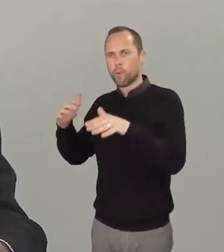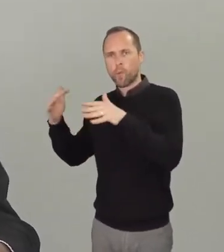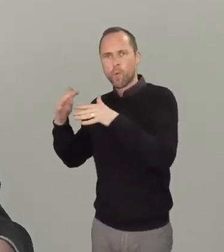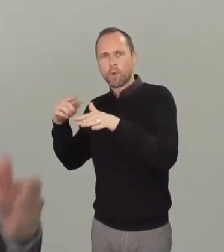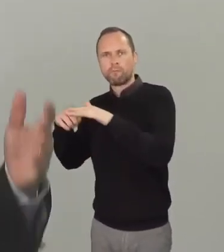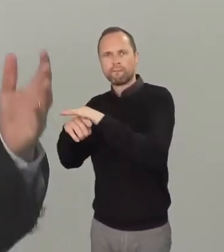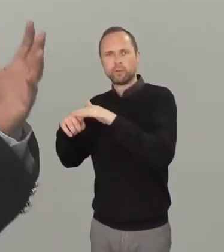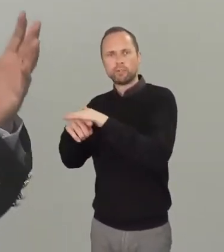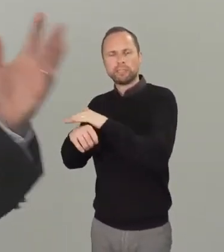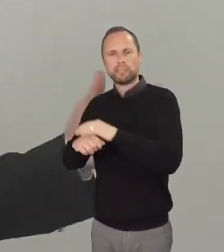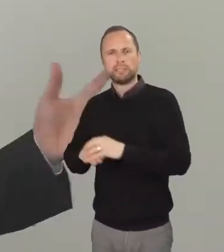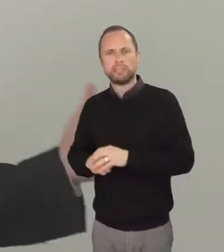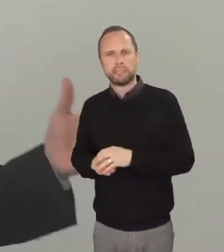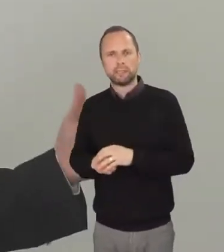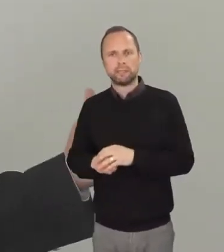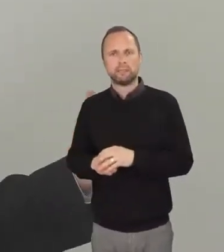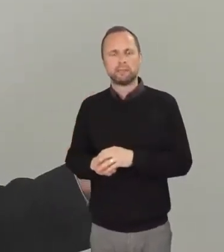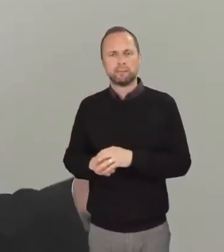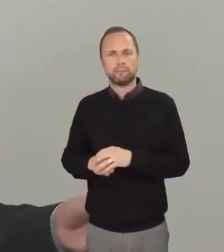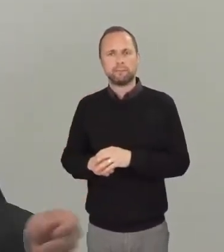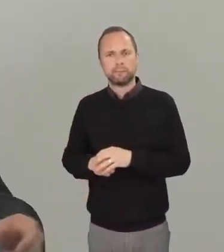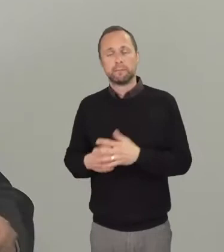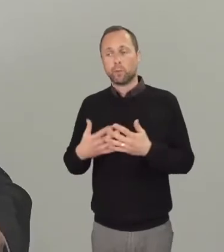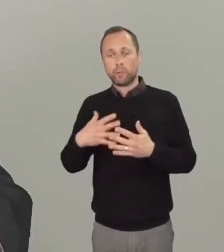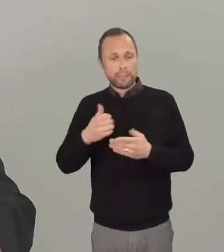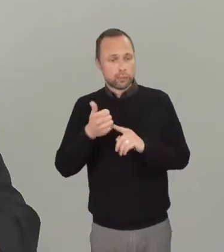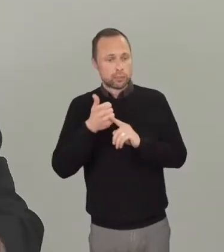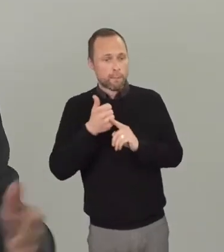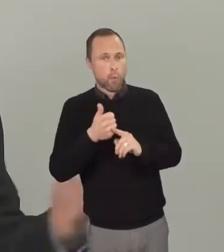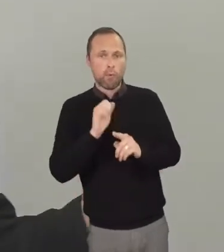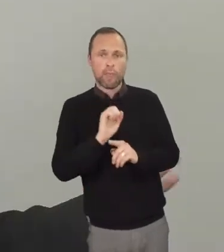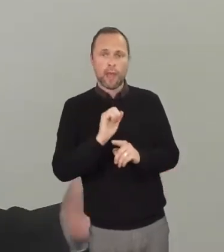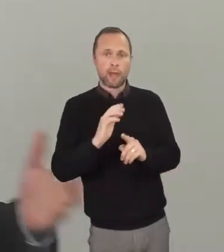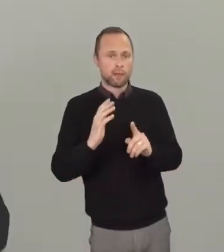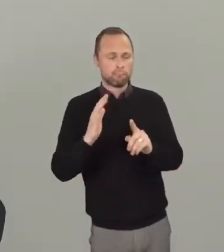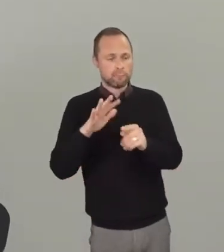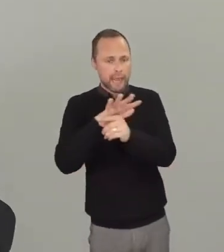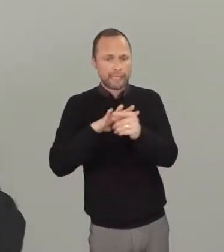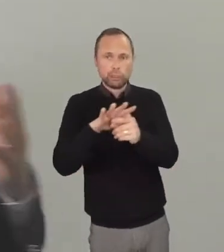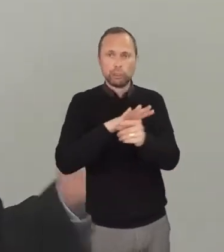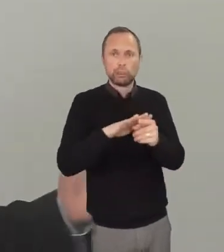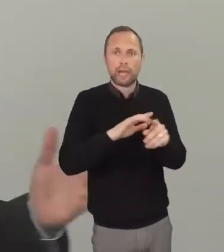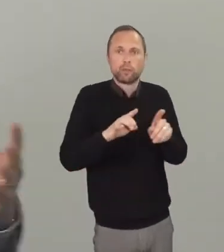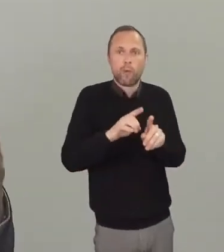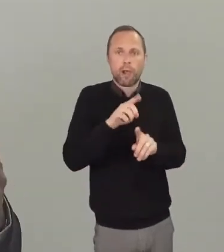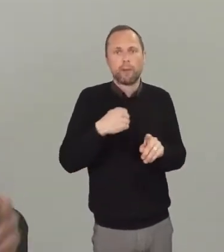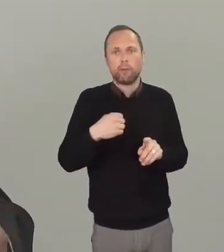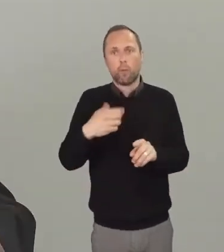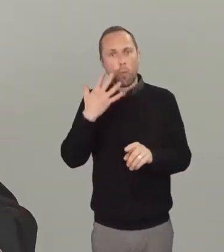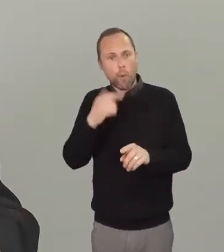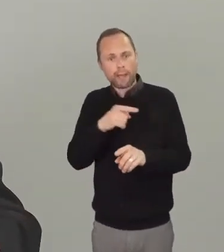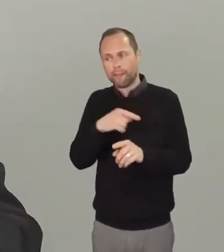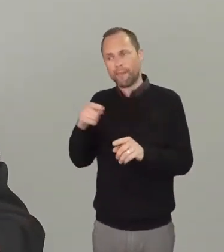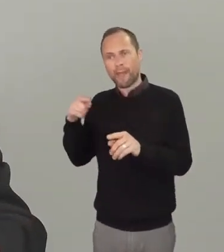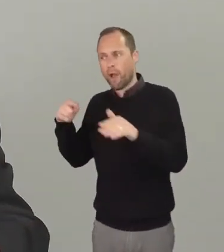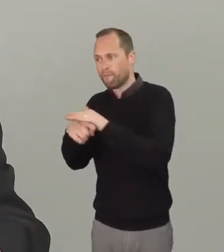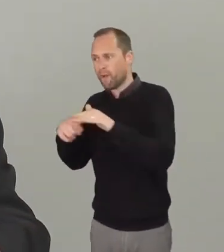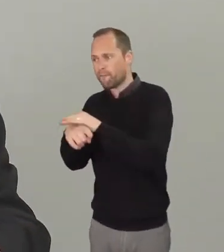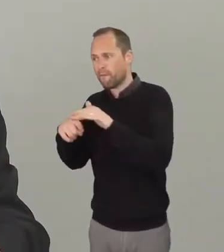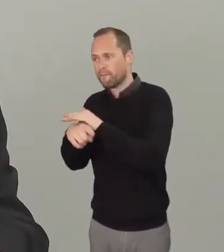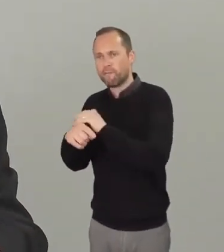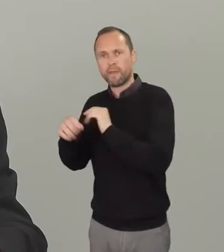abundance to their home nations, we'll meet them on the move, on the way, in